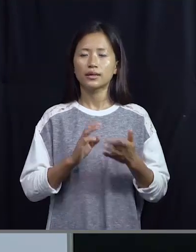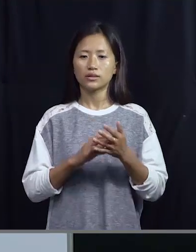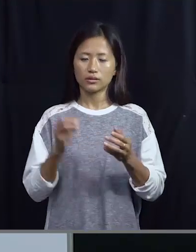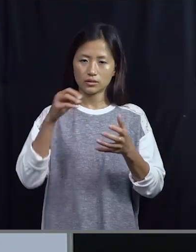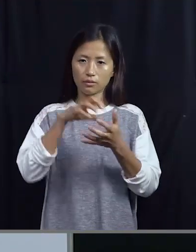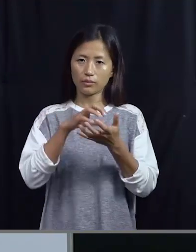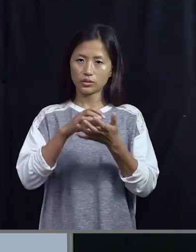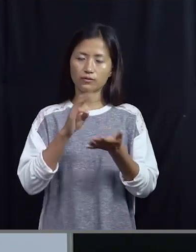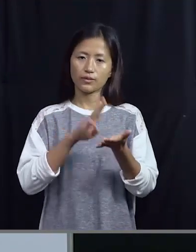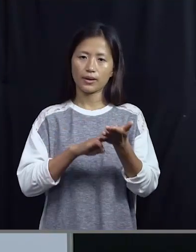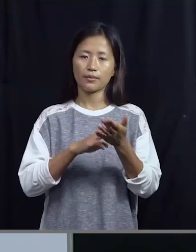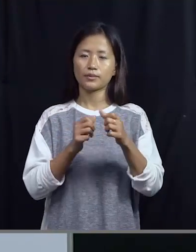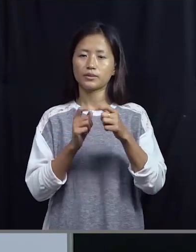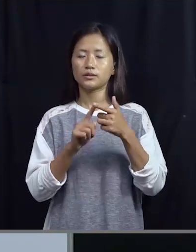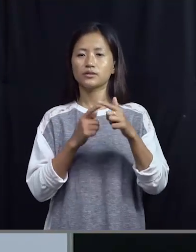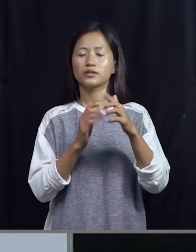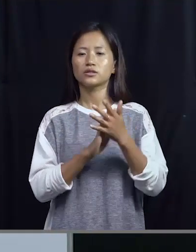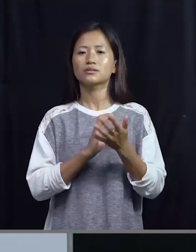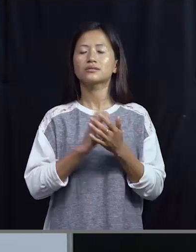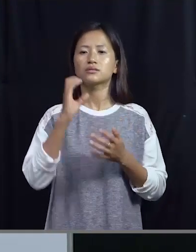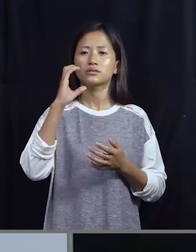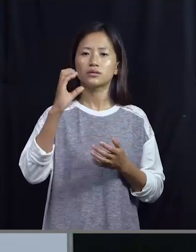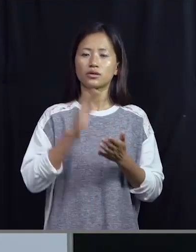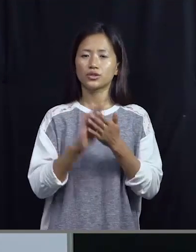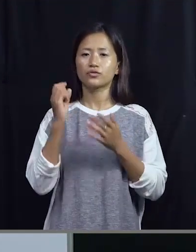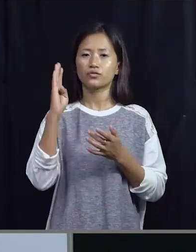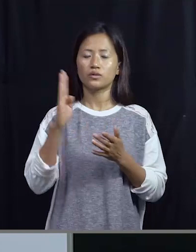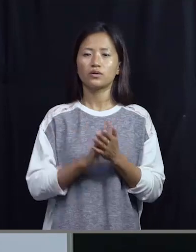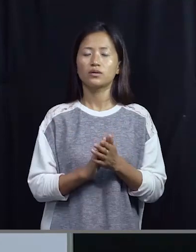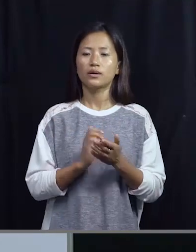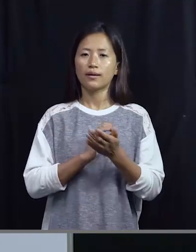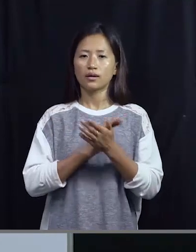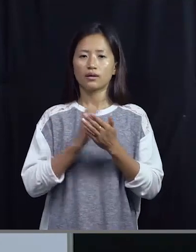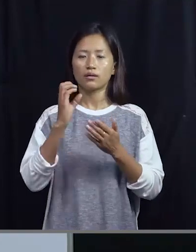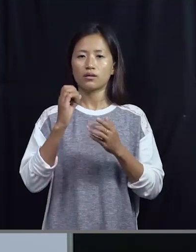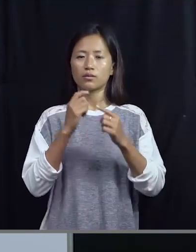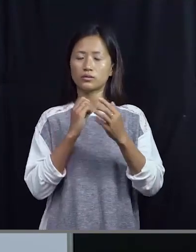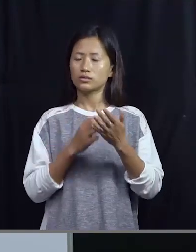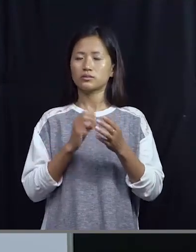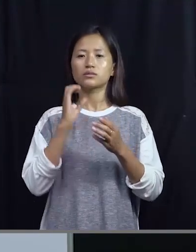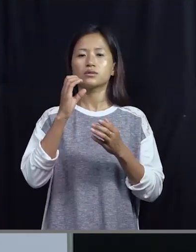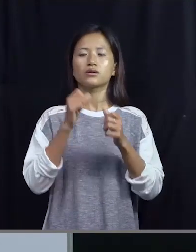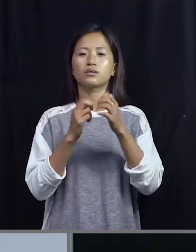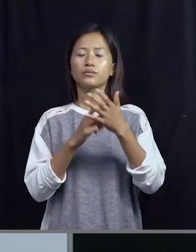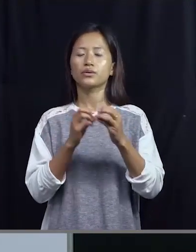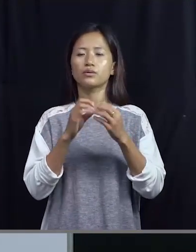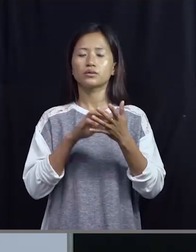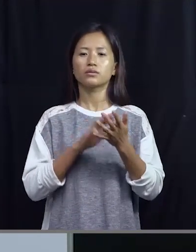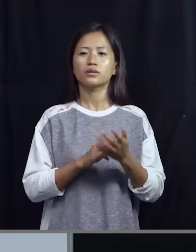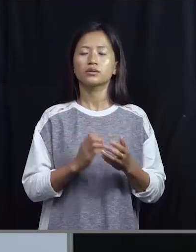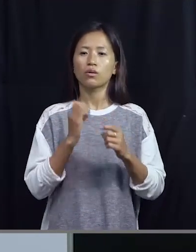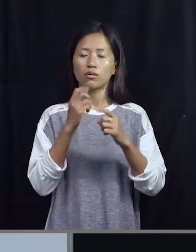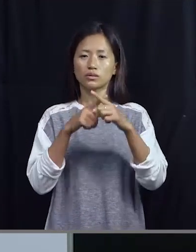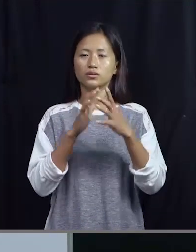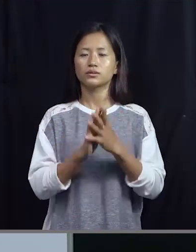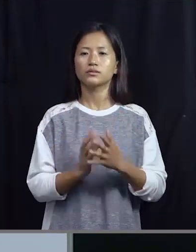methane, CH4, sorry, it's written two, but it's CH4, carbon dioxide, hydrogen, and nitrogen. These are all the composition that